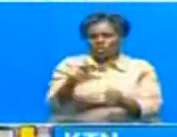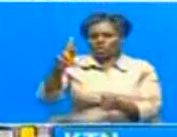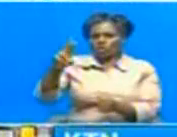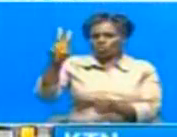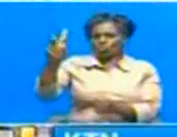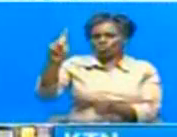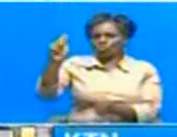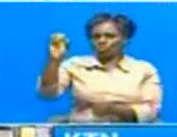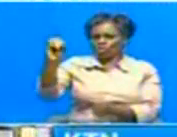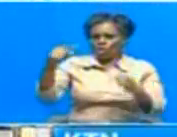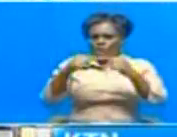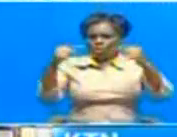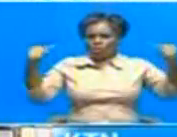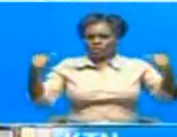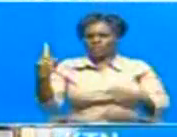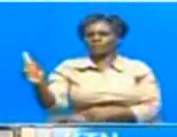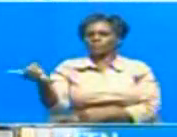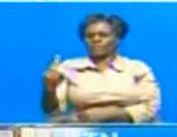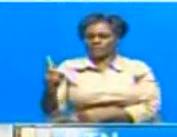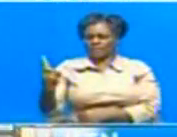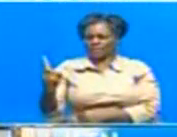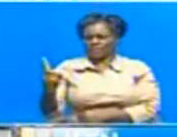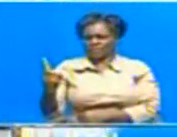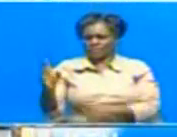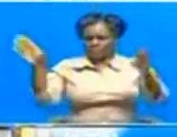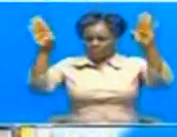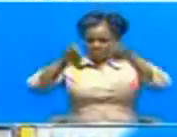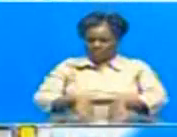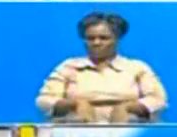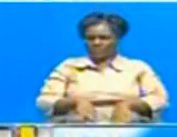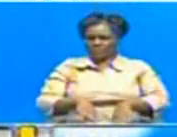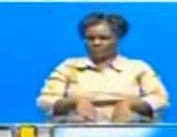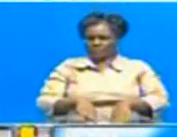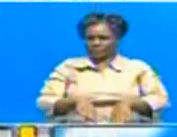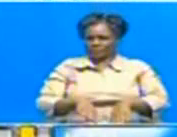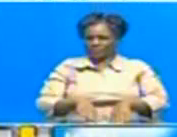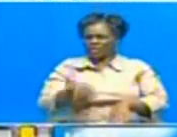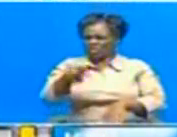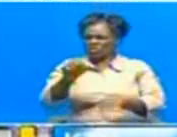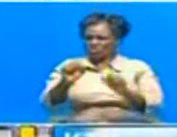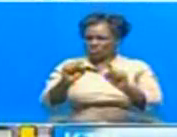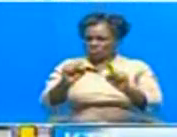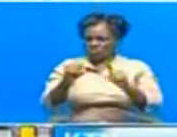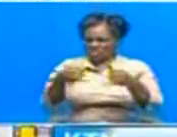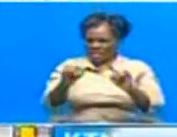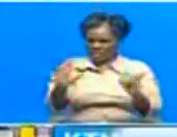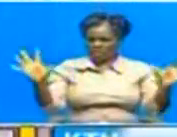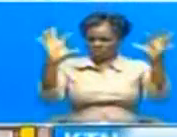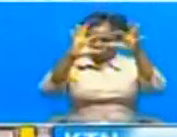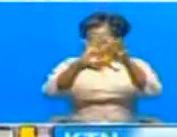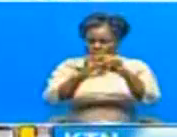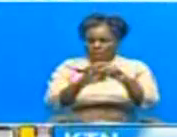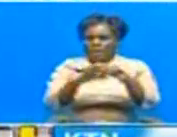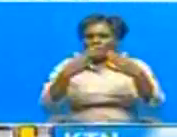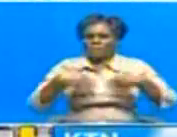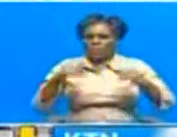been opposing the deputy president in that, in Rift Valley. So there are those who look at it as you're trying to join forces with those who are